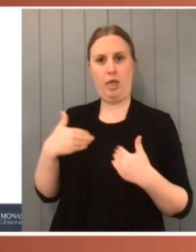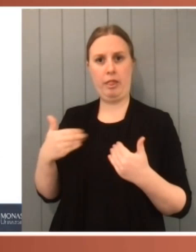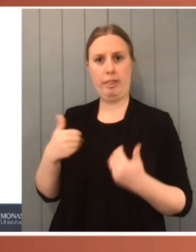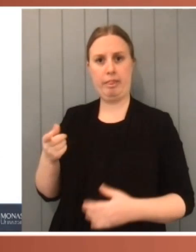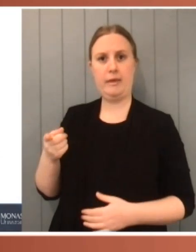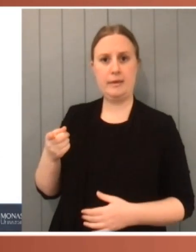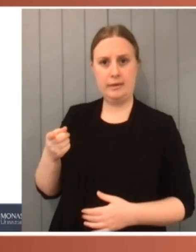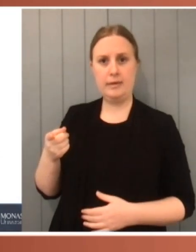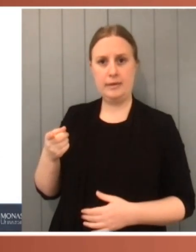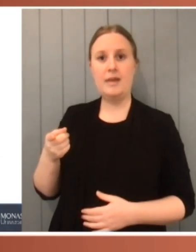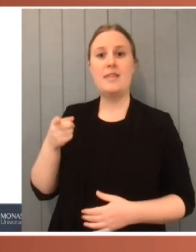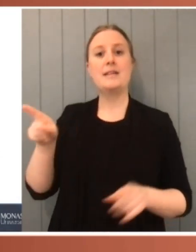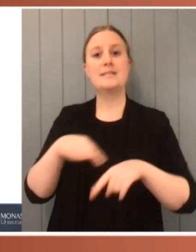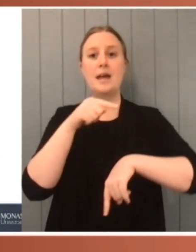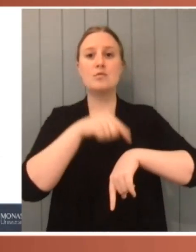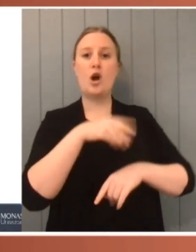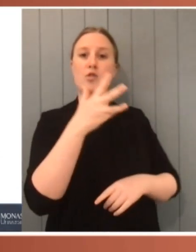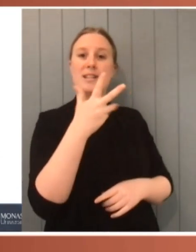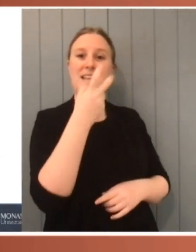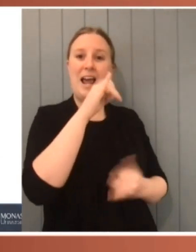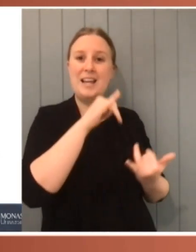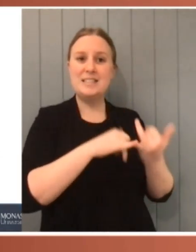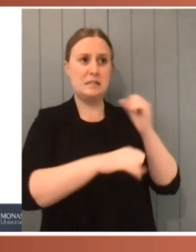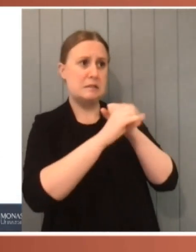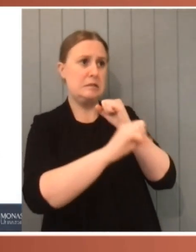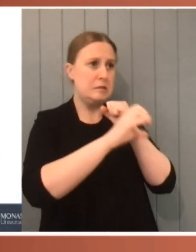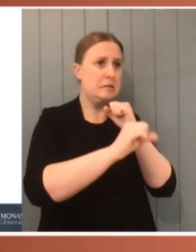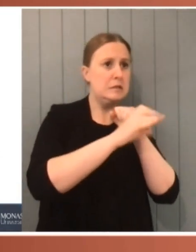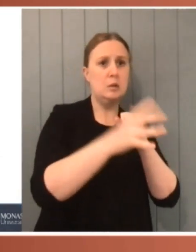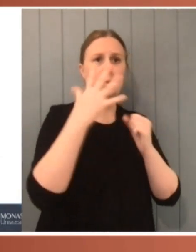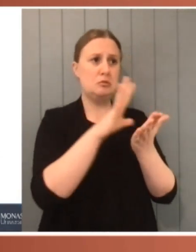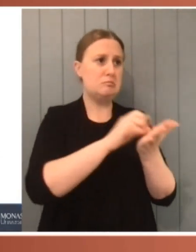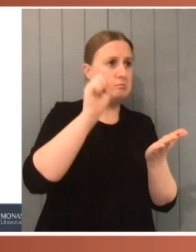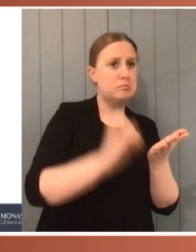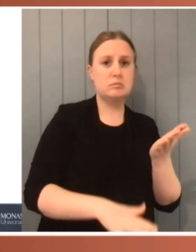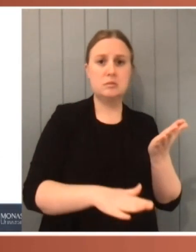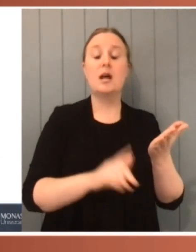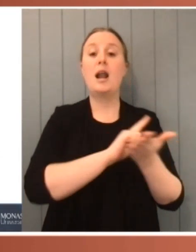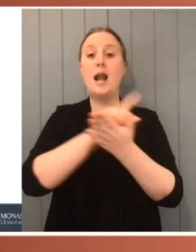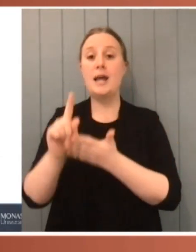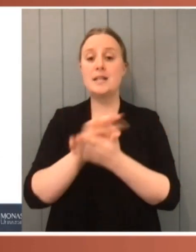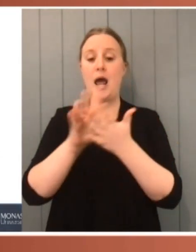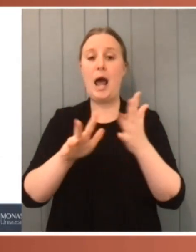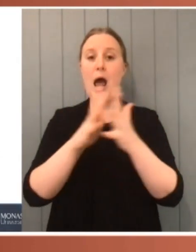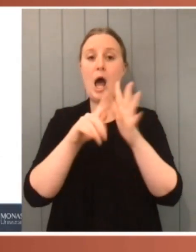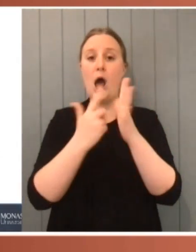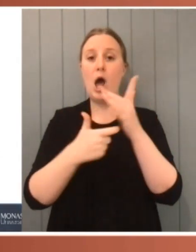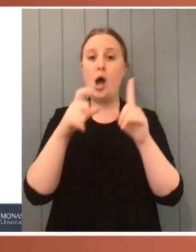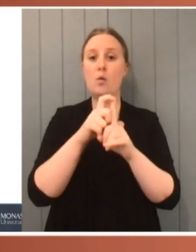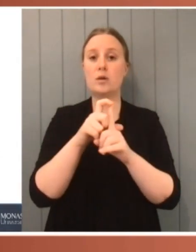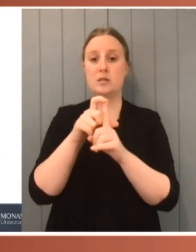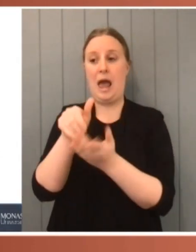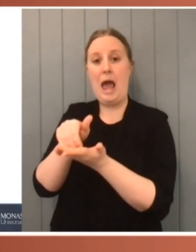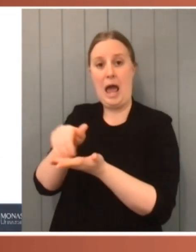by the time the Howard government lost office in 2007, support had rebounded to an equal